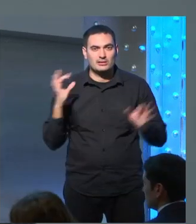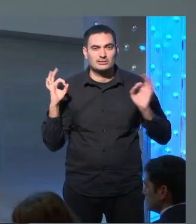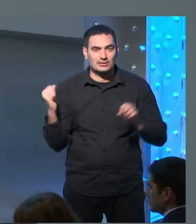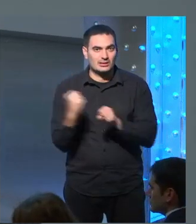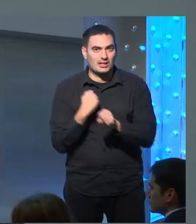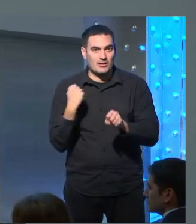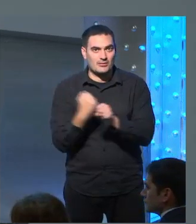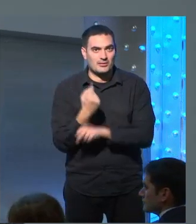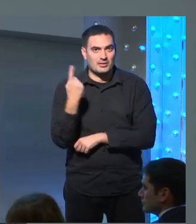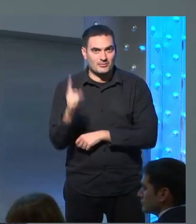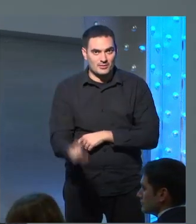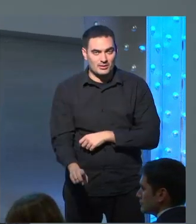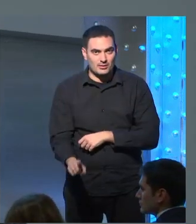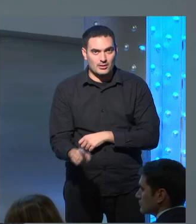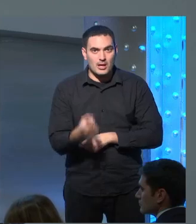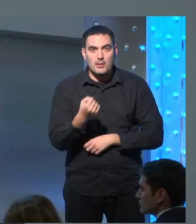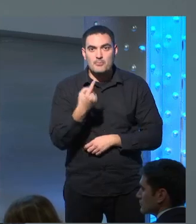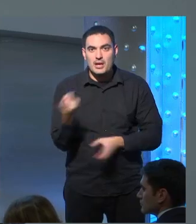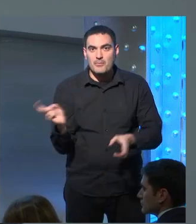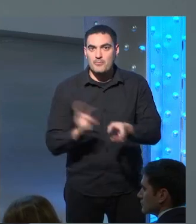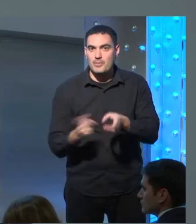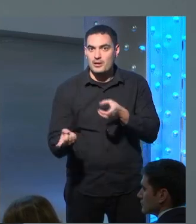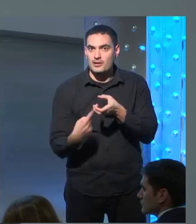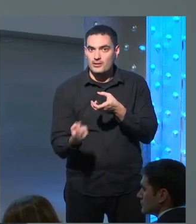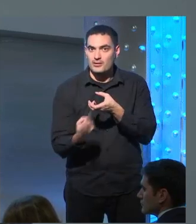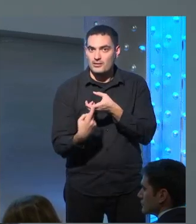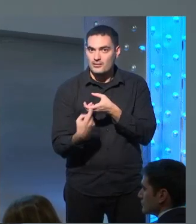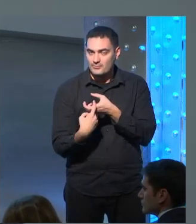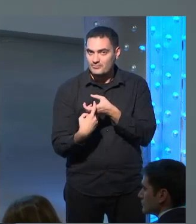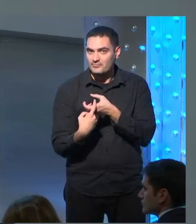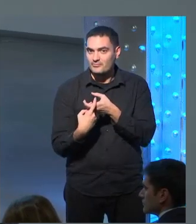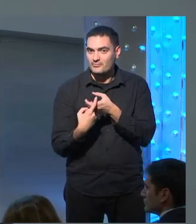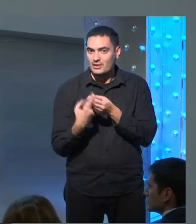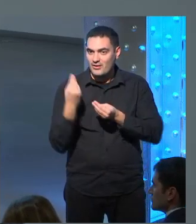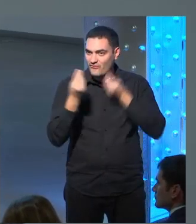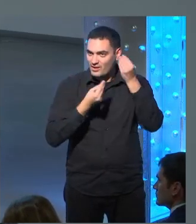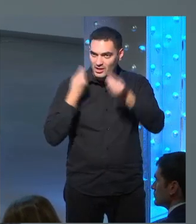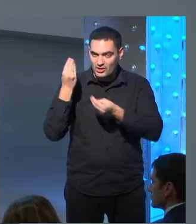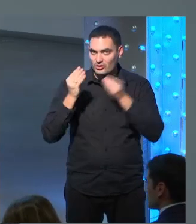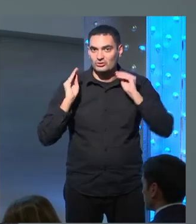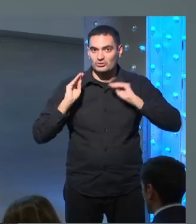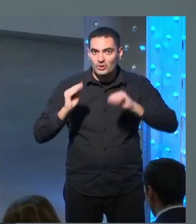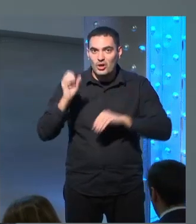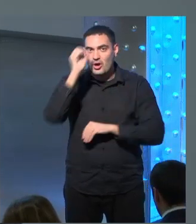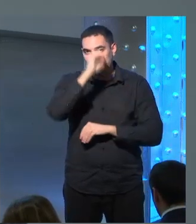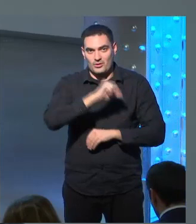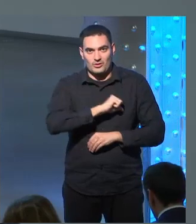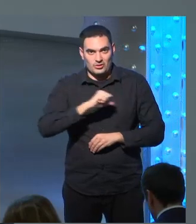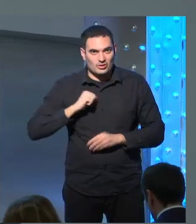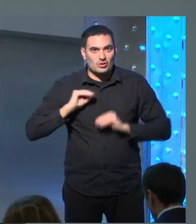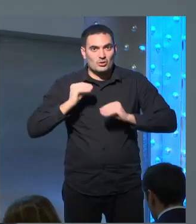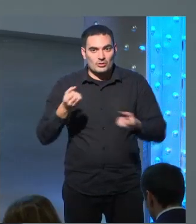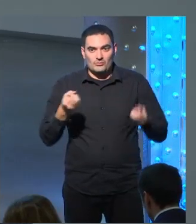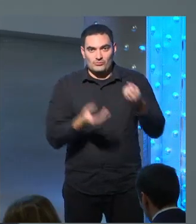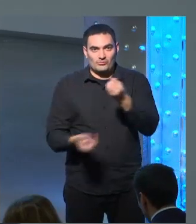to participate in each of those 5 days, and to the more than 1,000 participants that will contribute with their